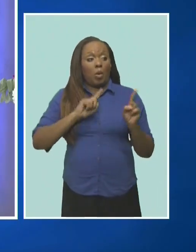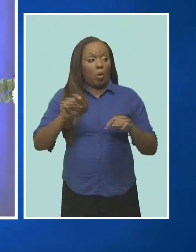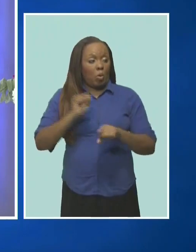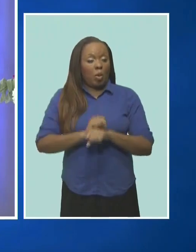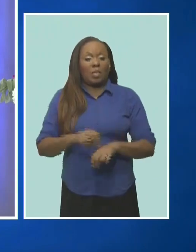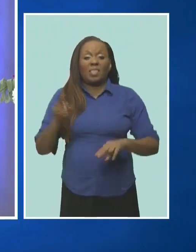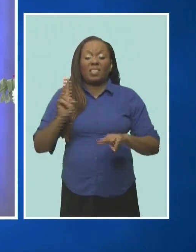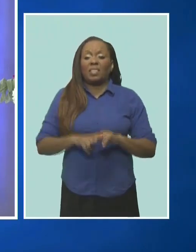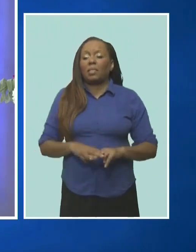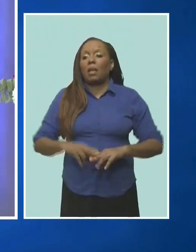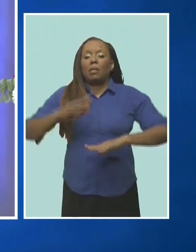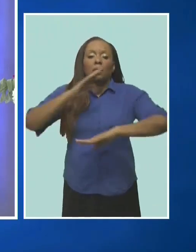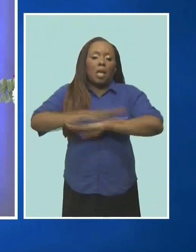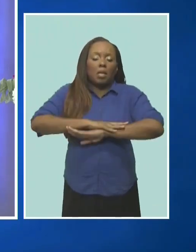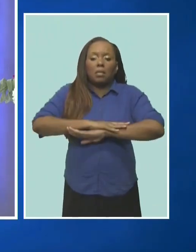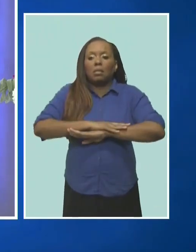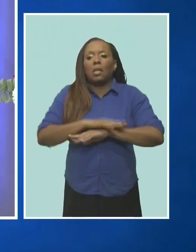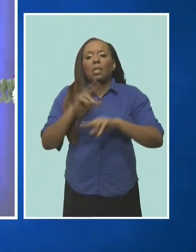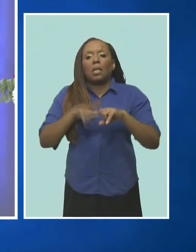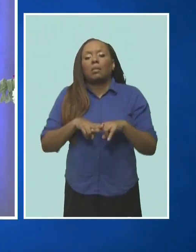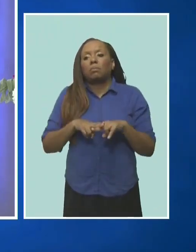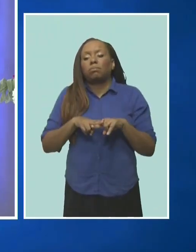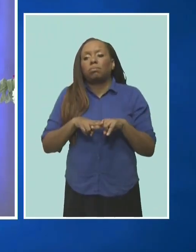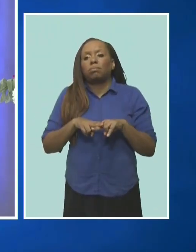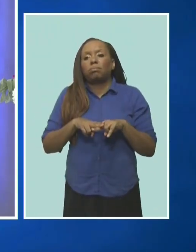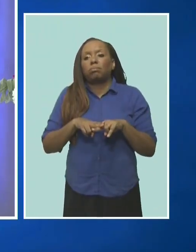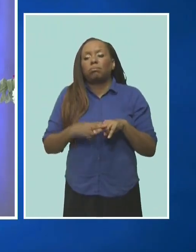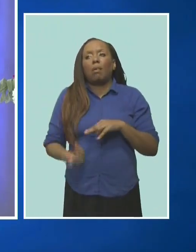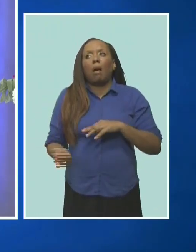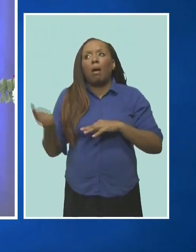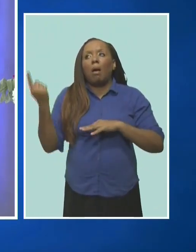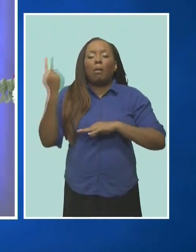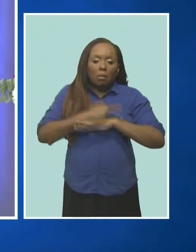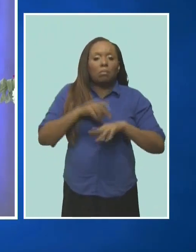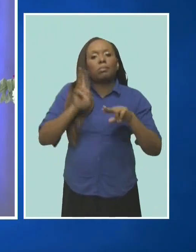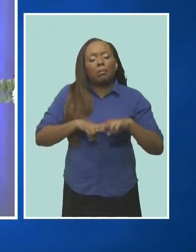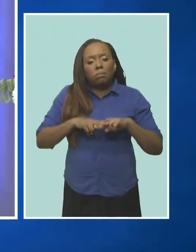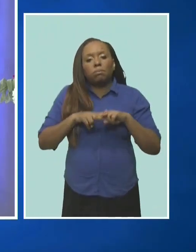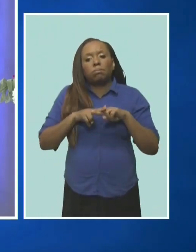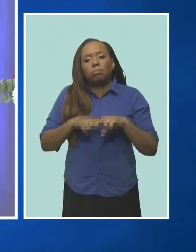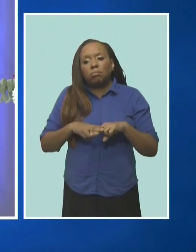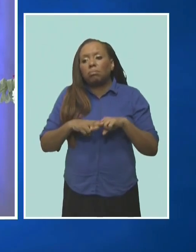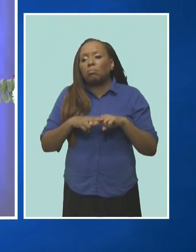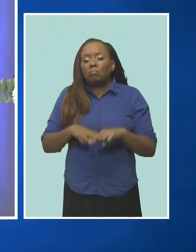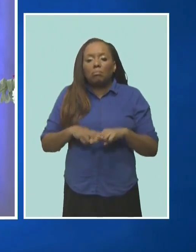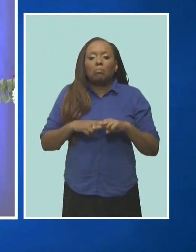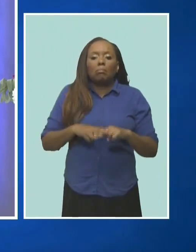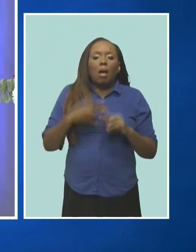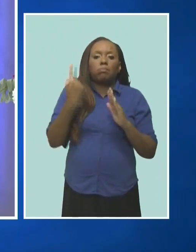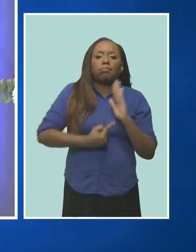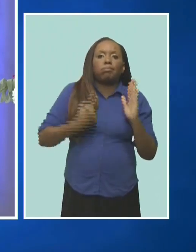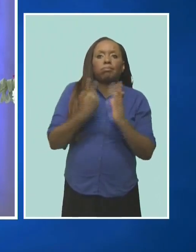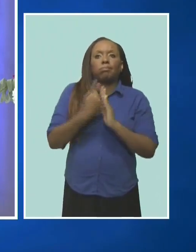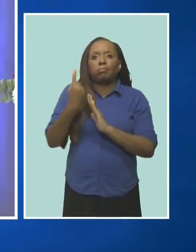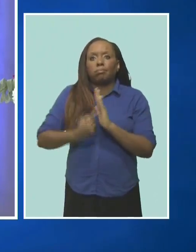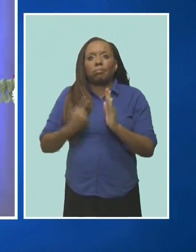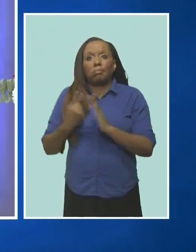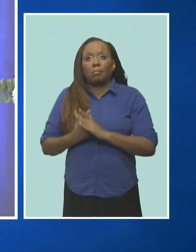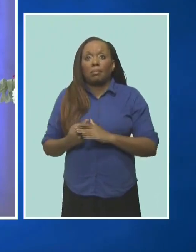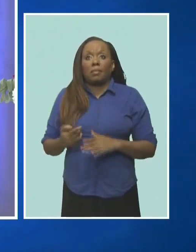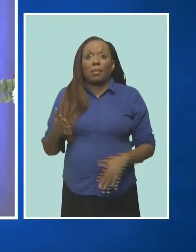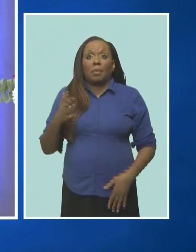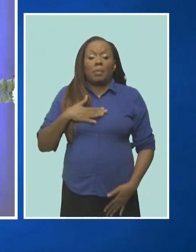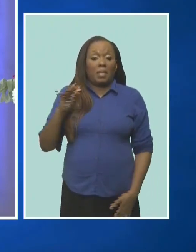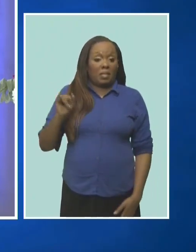desk, you're at your counter, wherever you are, you're sitting a lot. And you're spending long hours doing that. The job that I am, thankfully, I am on my